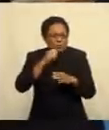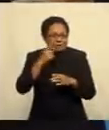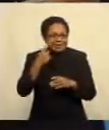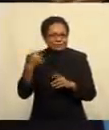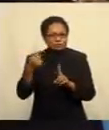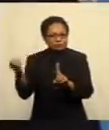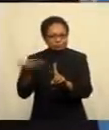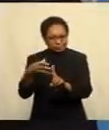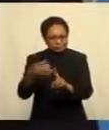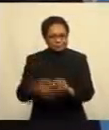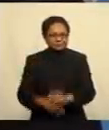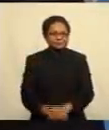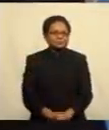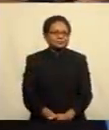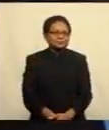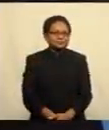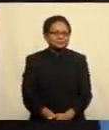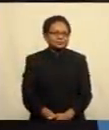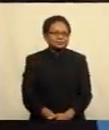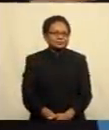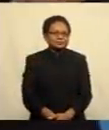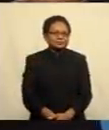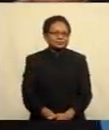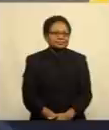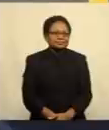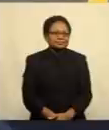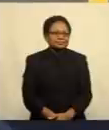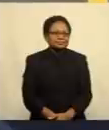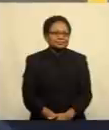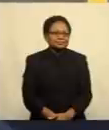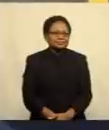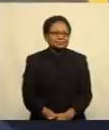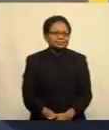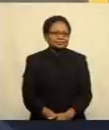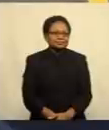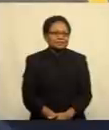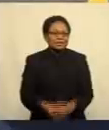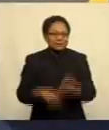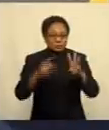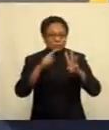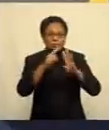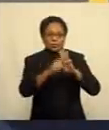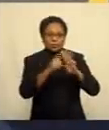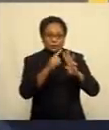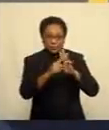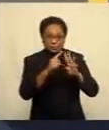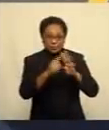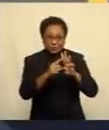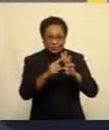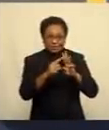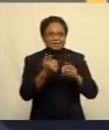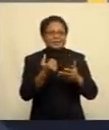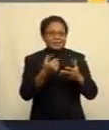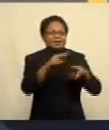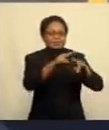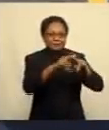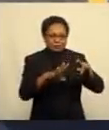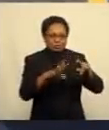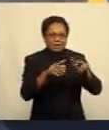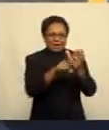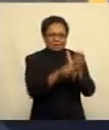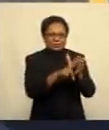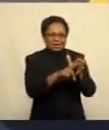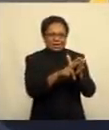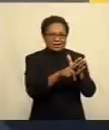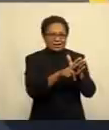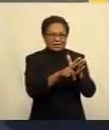this may or may not represent a new cluster. The remaining 3 cases were all at the funeral in Tavukumbu, which authorities